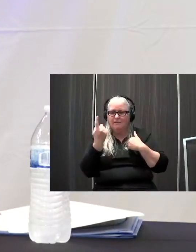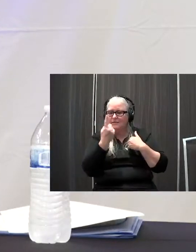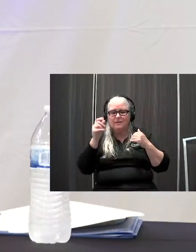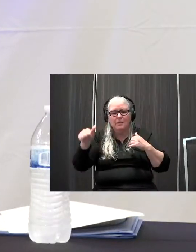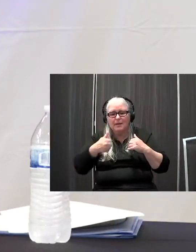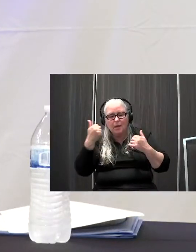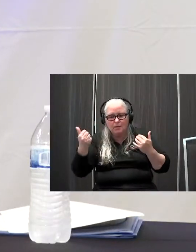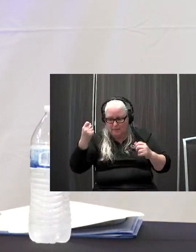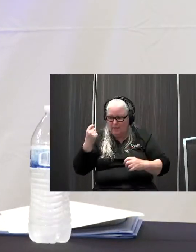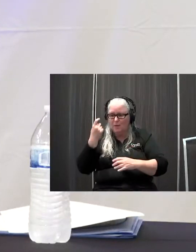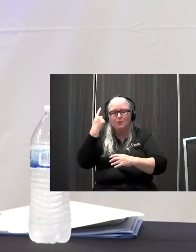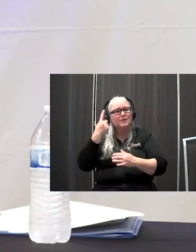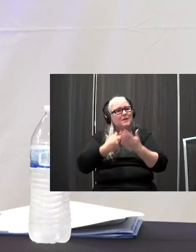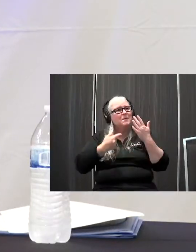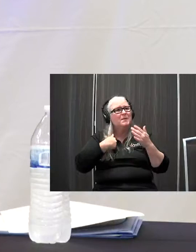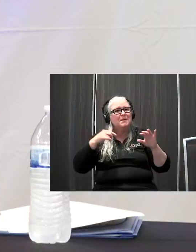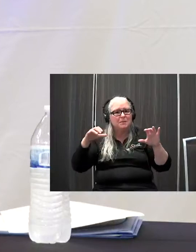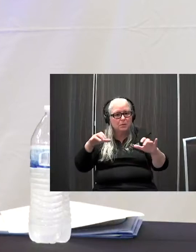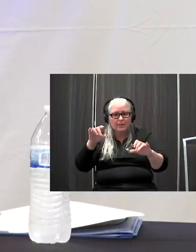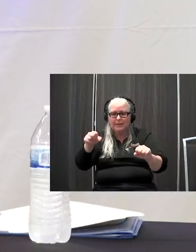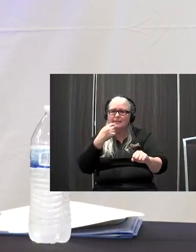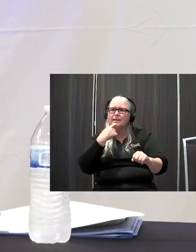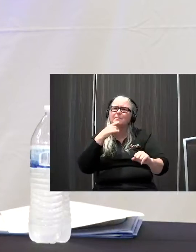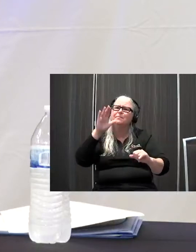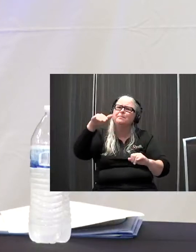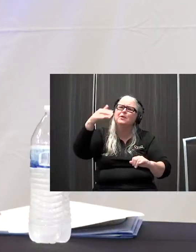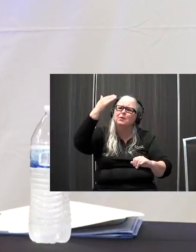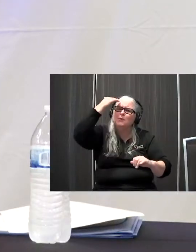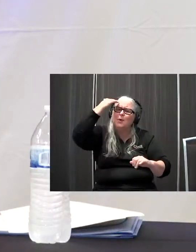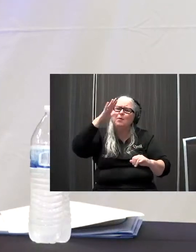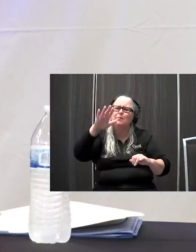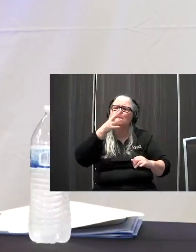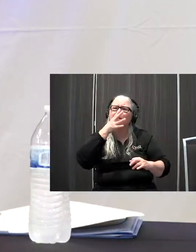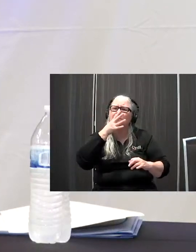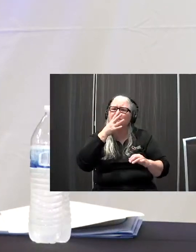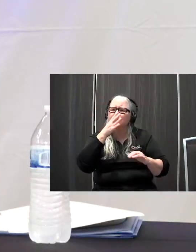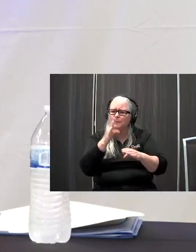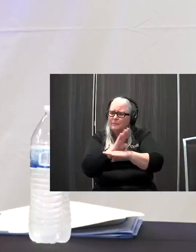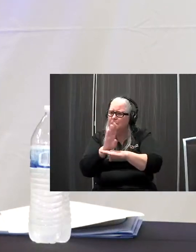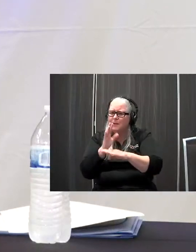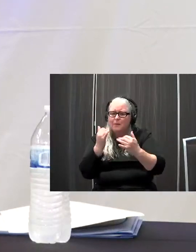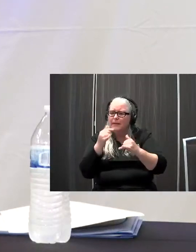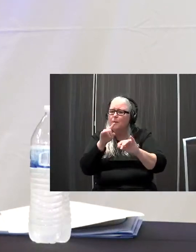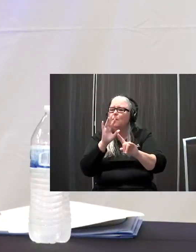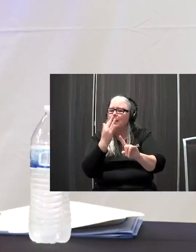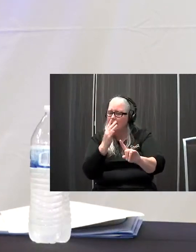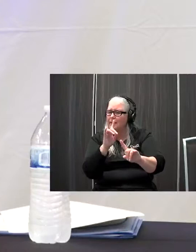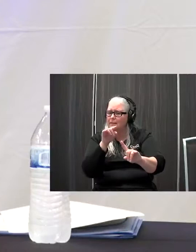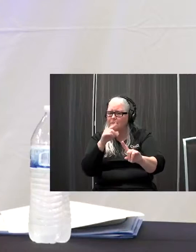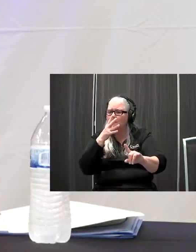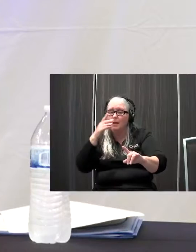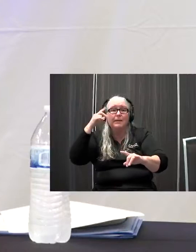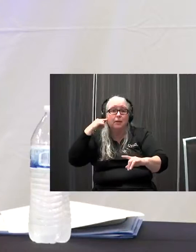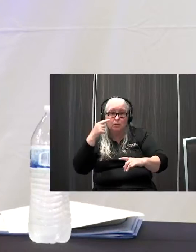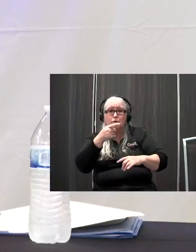doing, they can say, your mom's doing something right now. Wait just a minute. She hears you. So it reassures. So